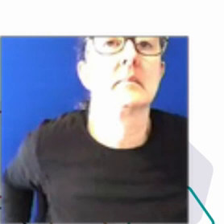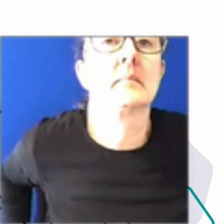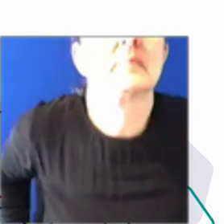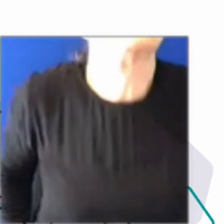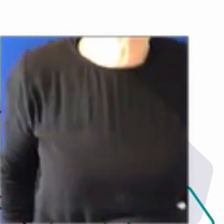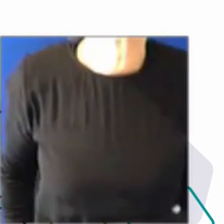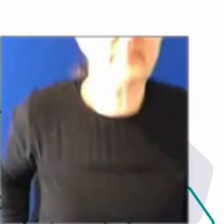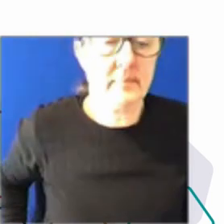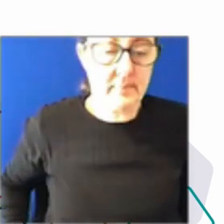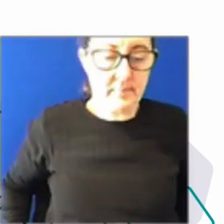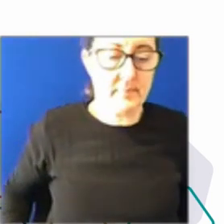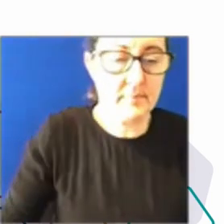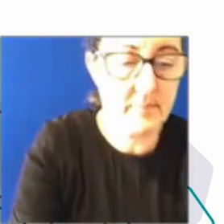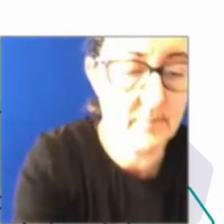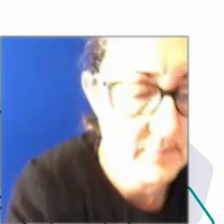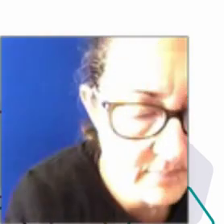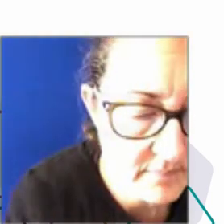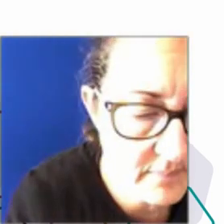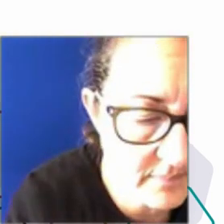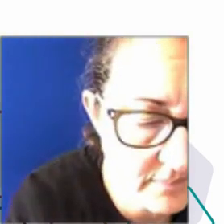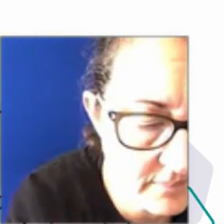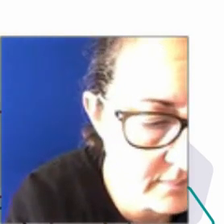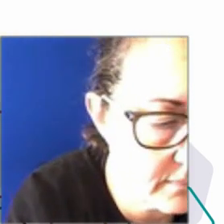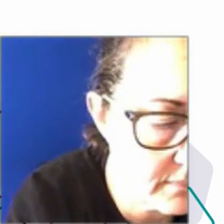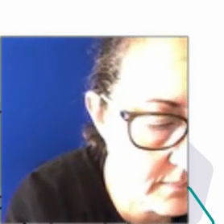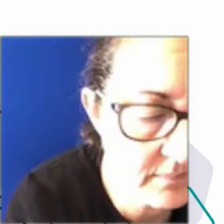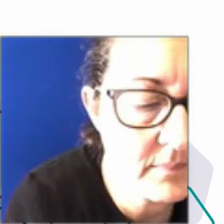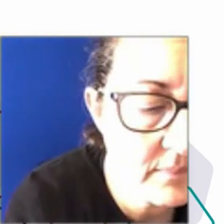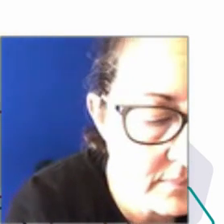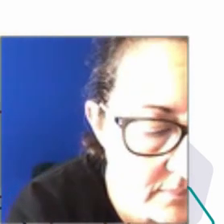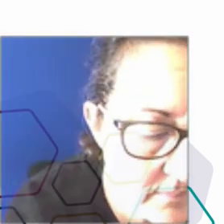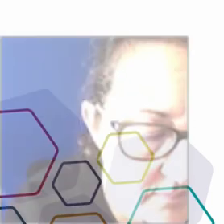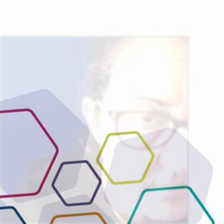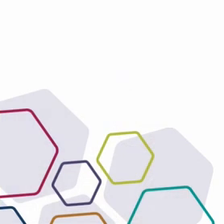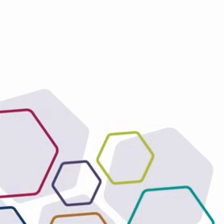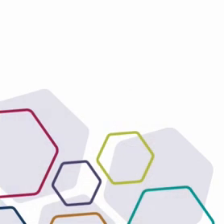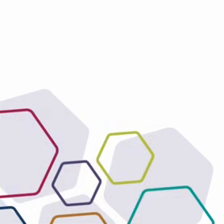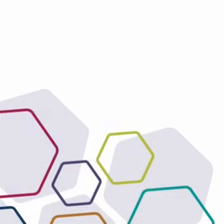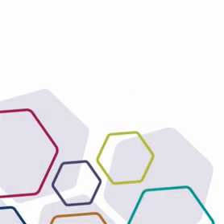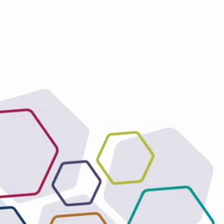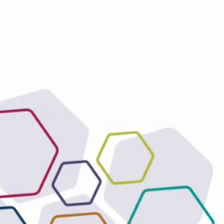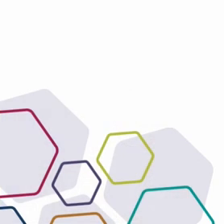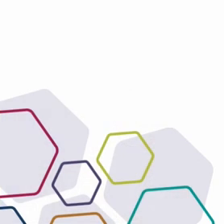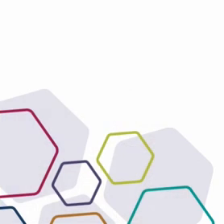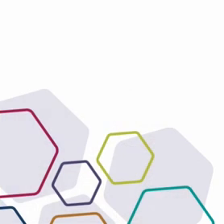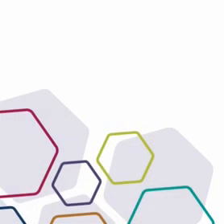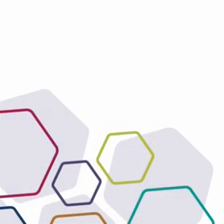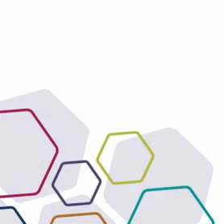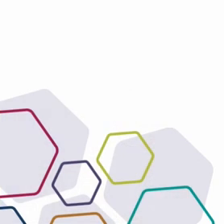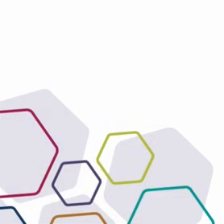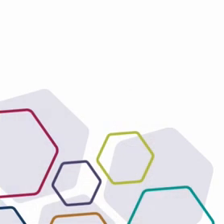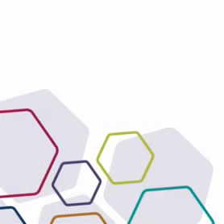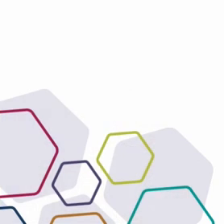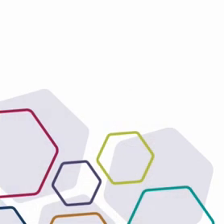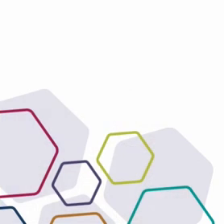there are legacies of these different policies. I think if you're in Western Sydney, you'd probably also say